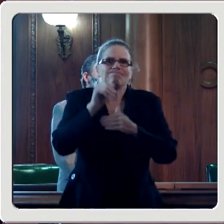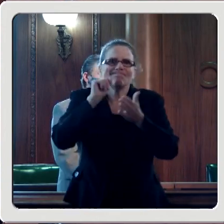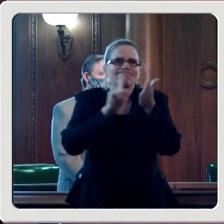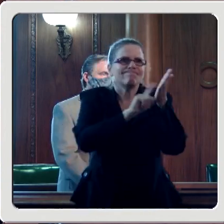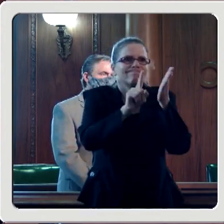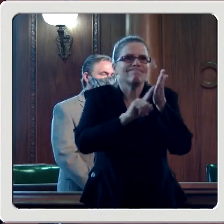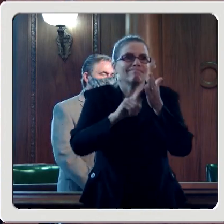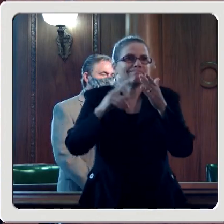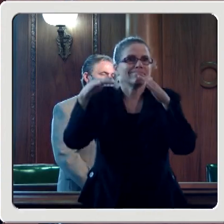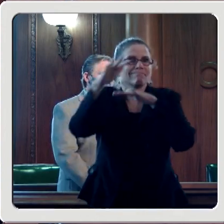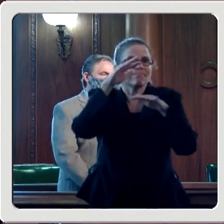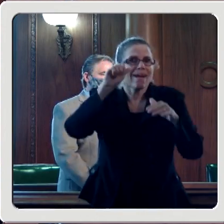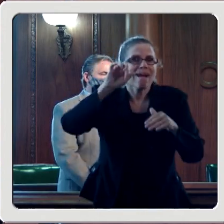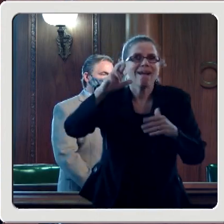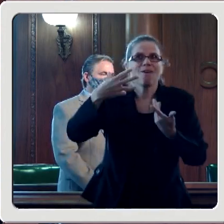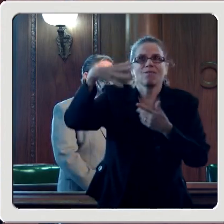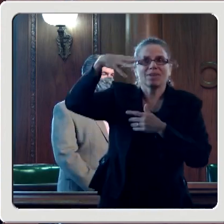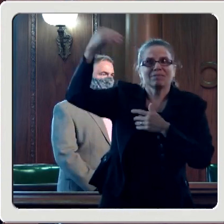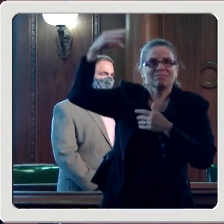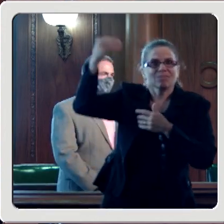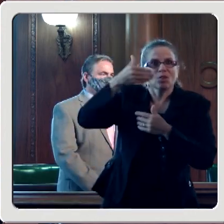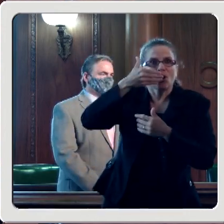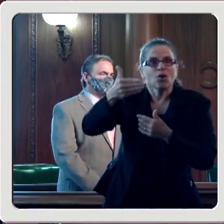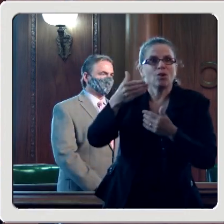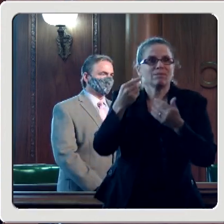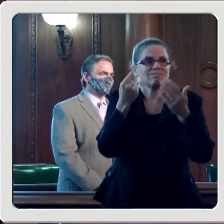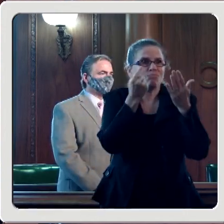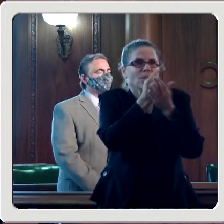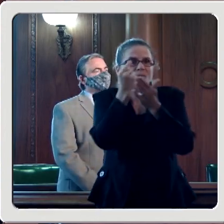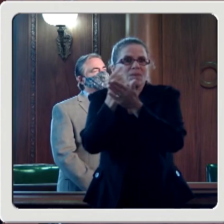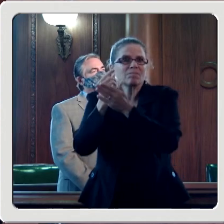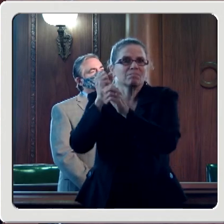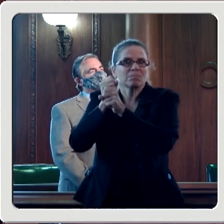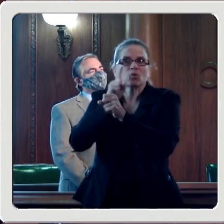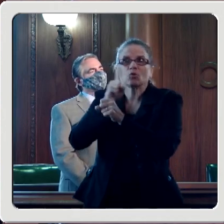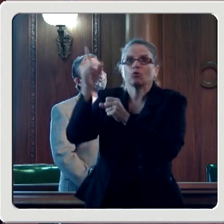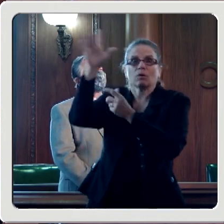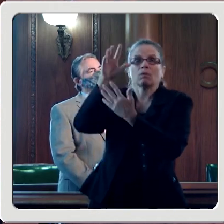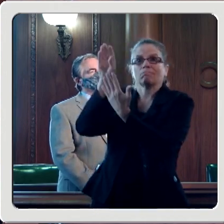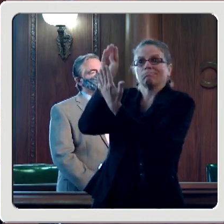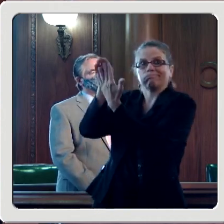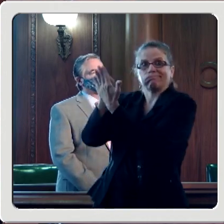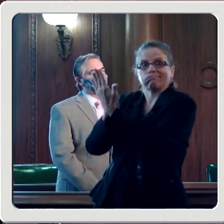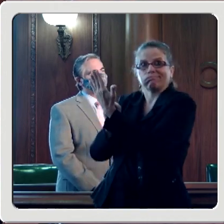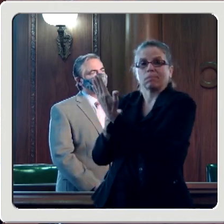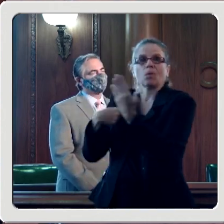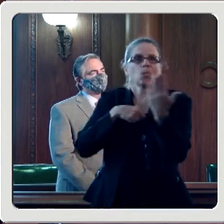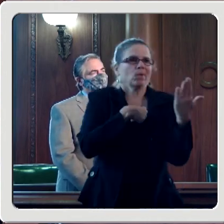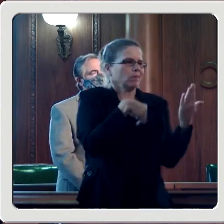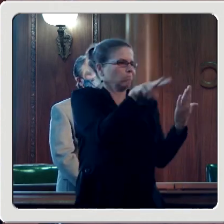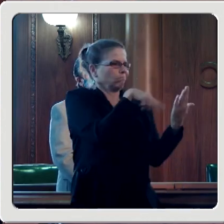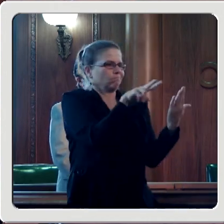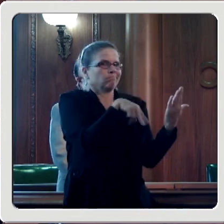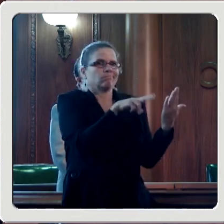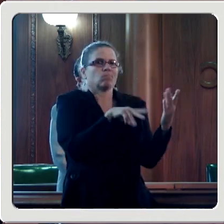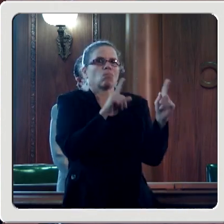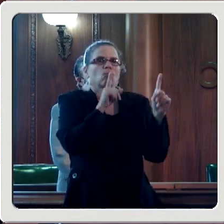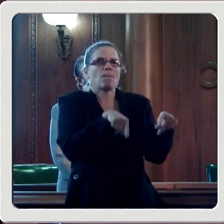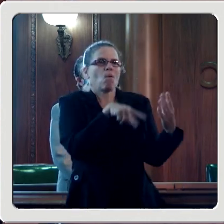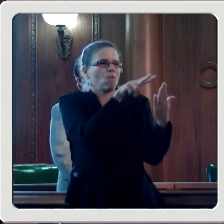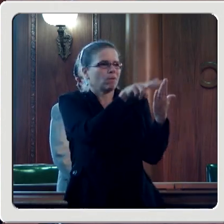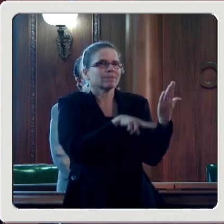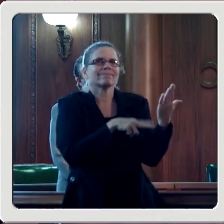We're going to see what the results of that are, and then make a determination what we do second quarter and beyond for our